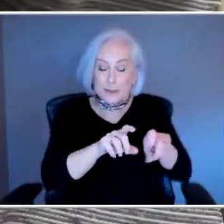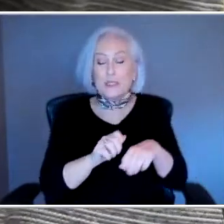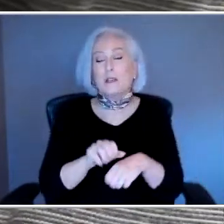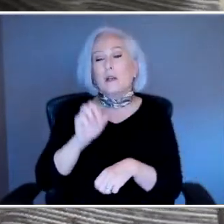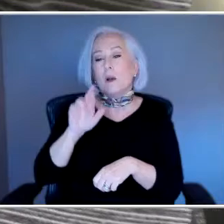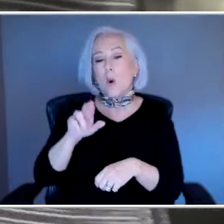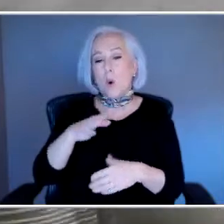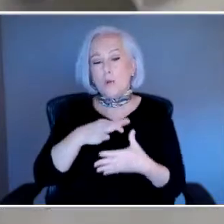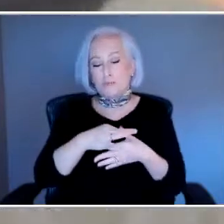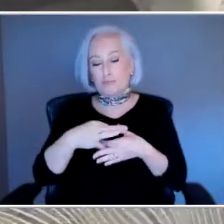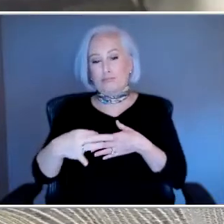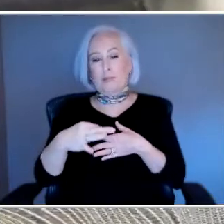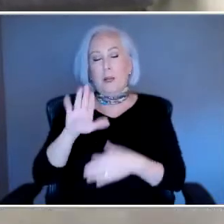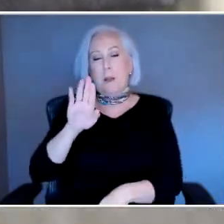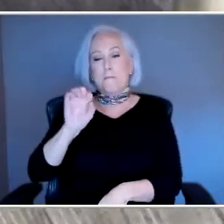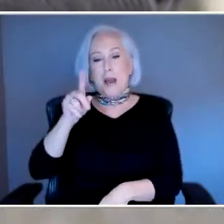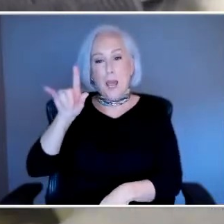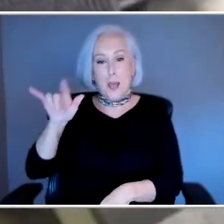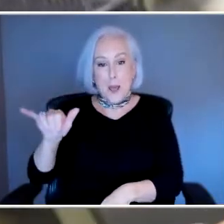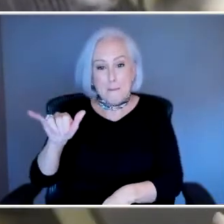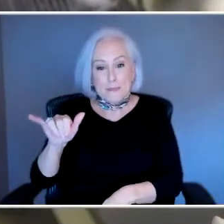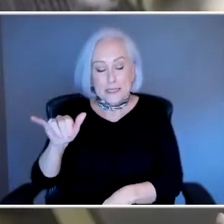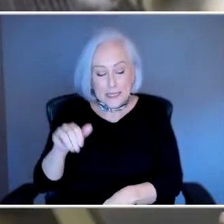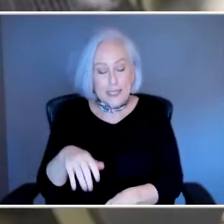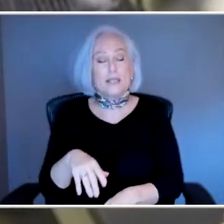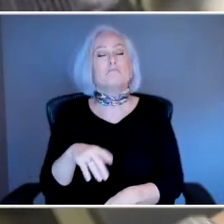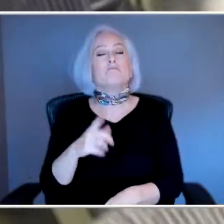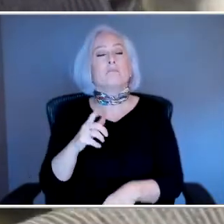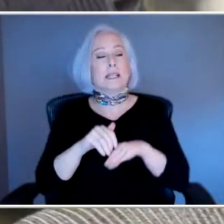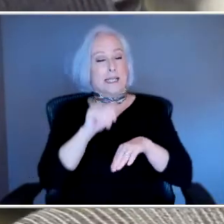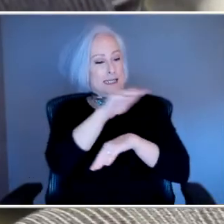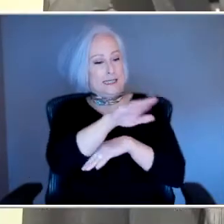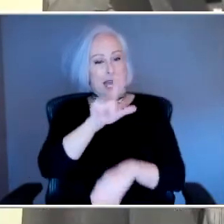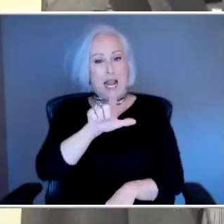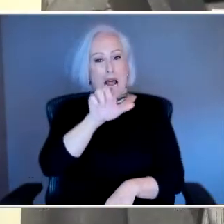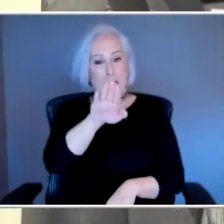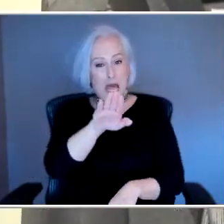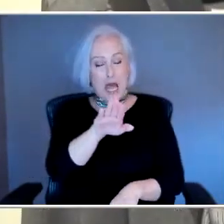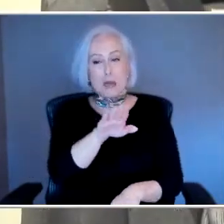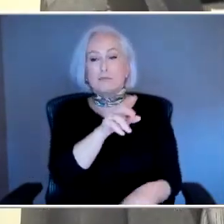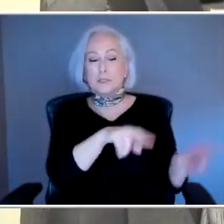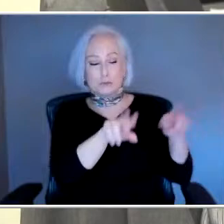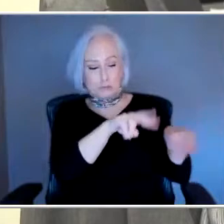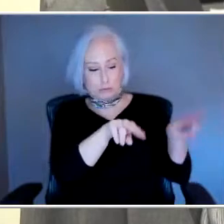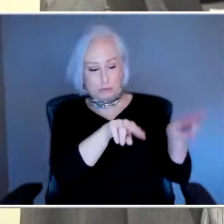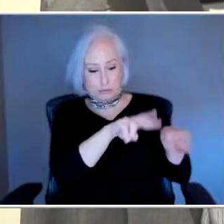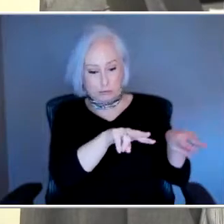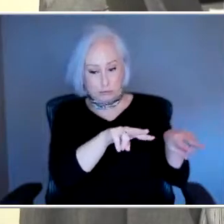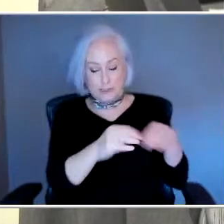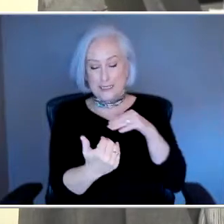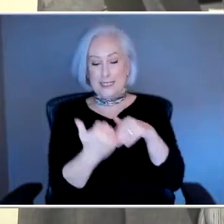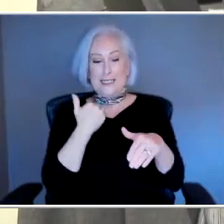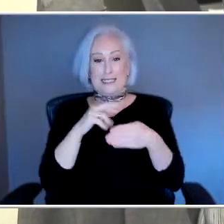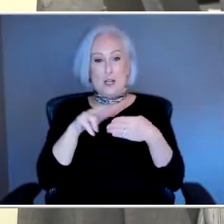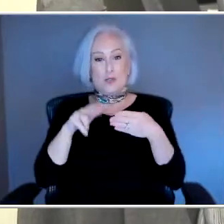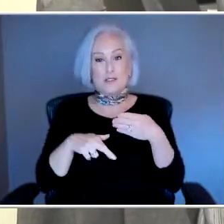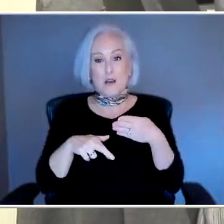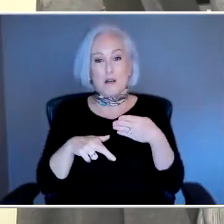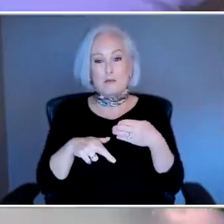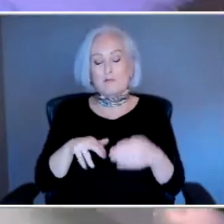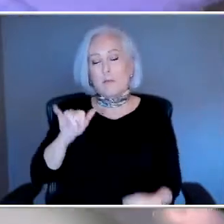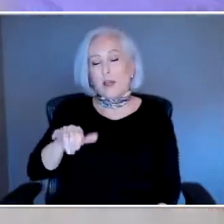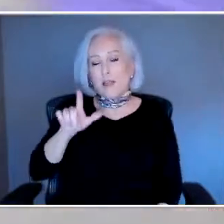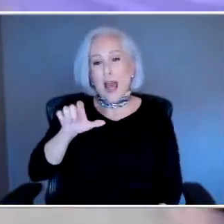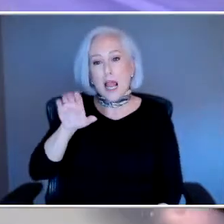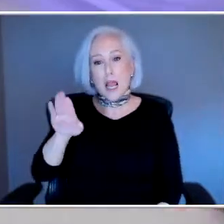somewhere, to someone, and then both you and your doctor get the results and go over them. The lab can feel like a black box. But with breast cancer,